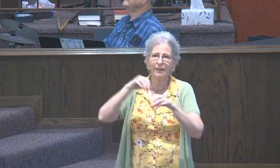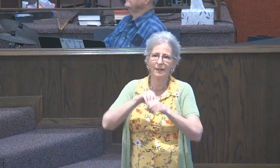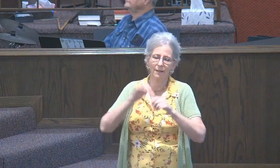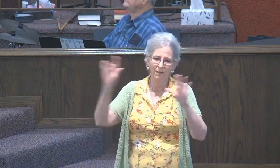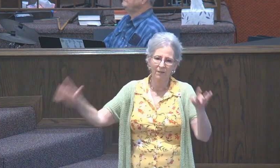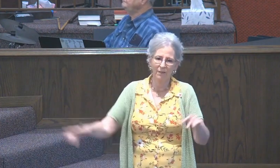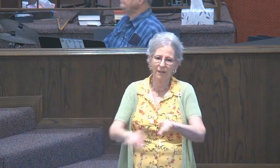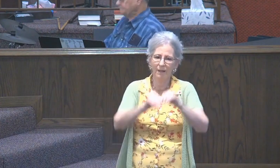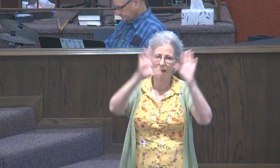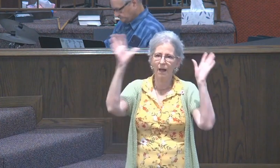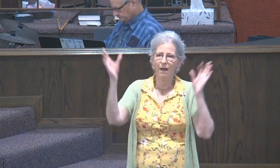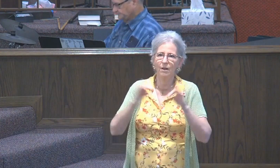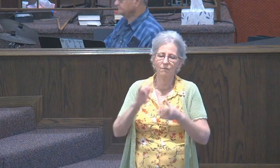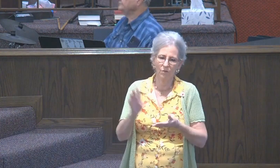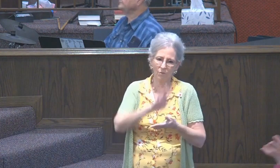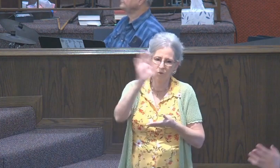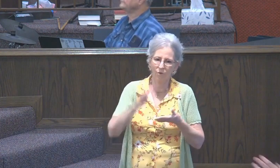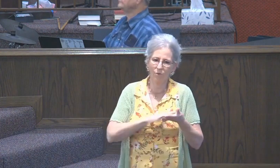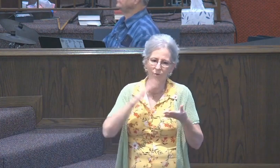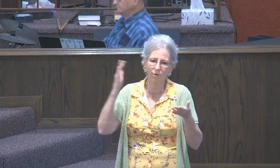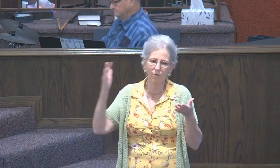shining in the light of your glory.